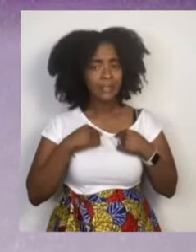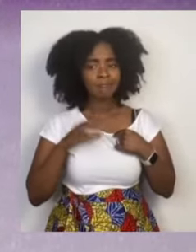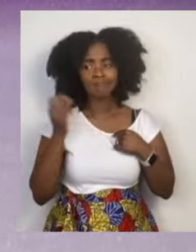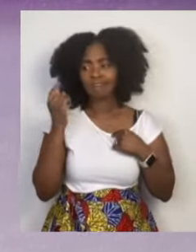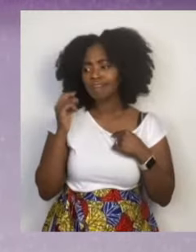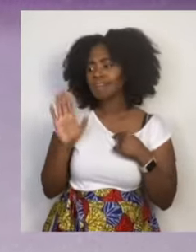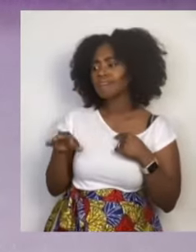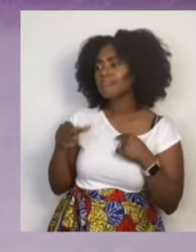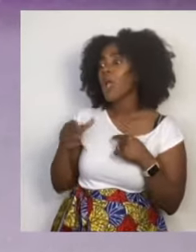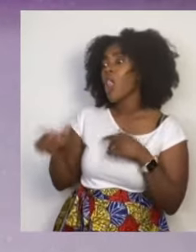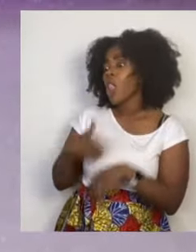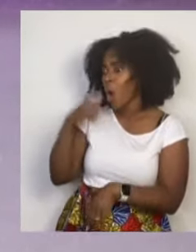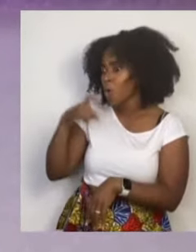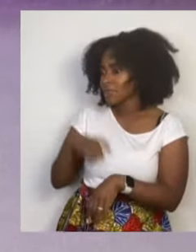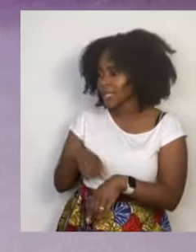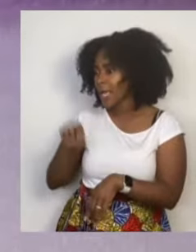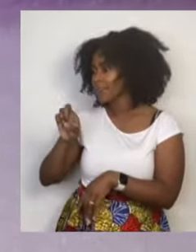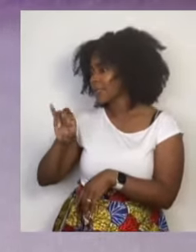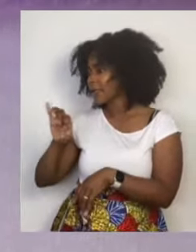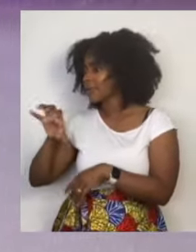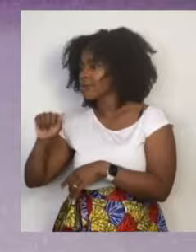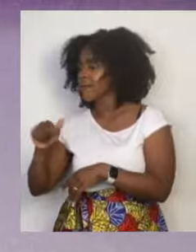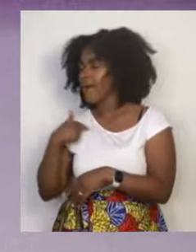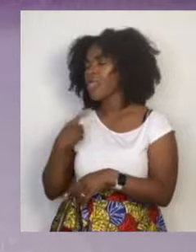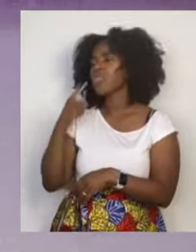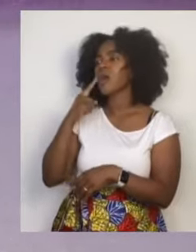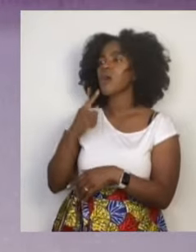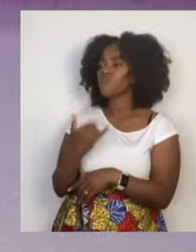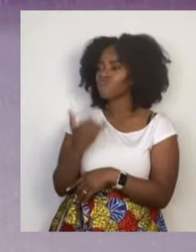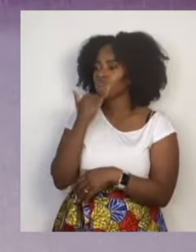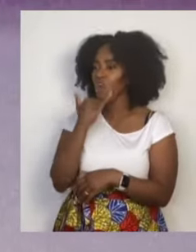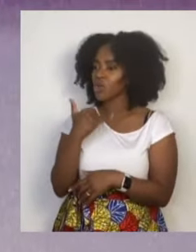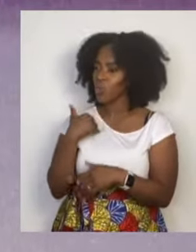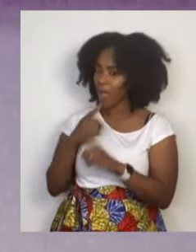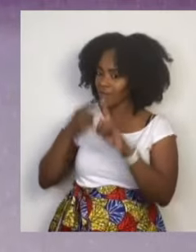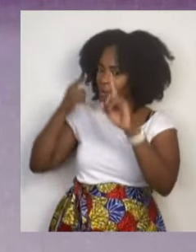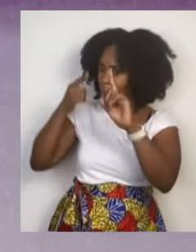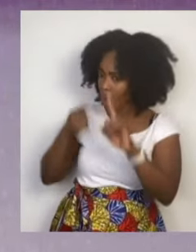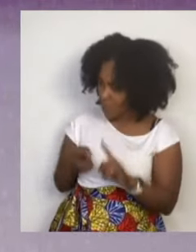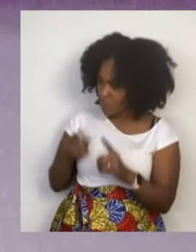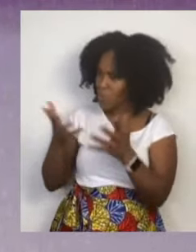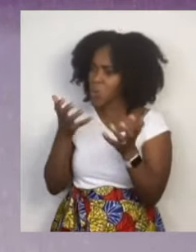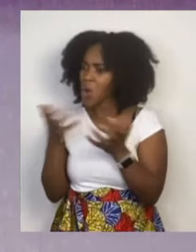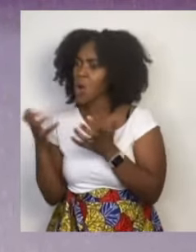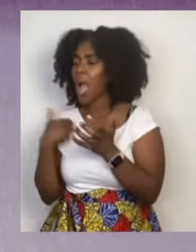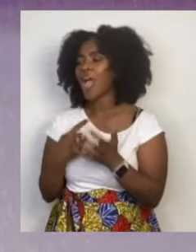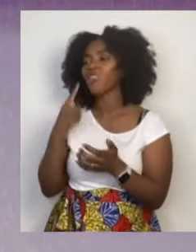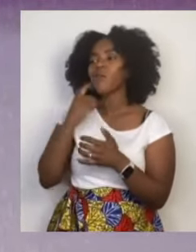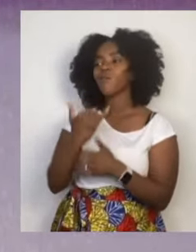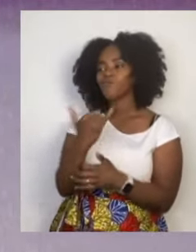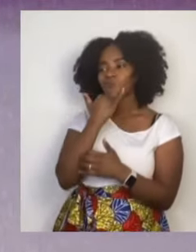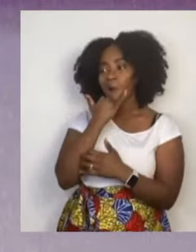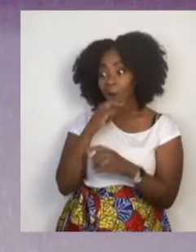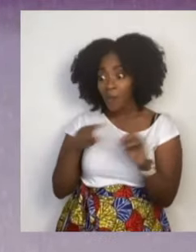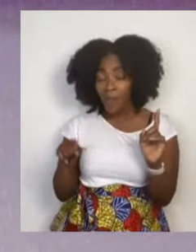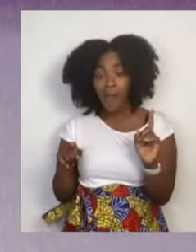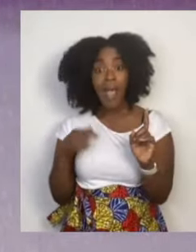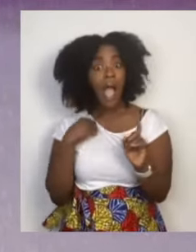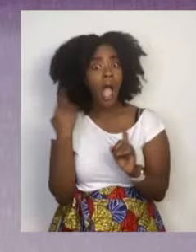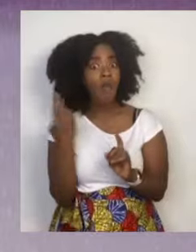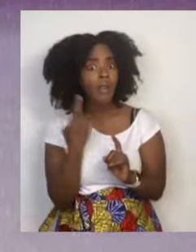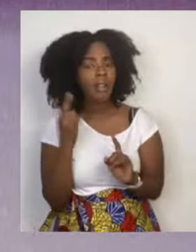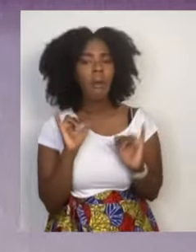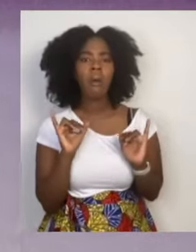to have ambition. I thought it was wrong to want something. But then I found out that the Bible didn't say that.